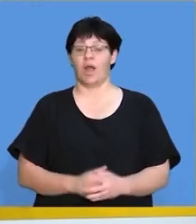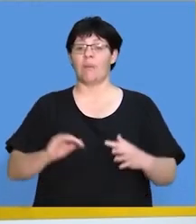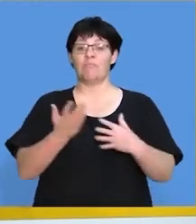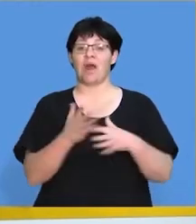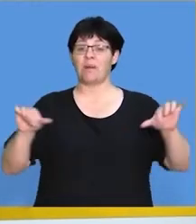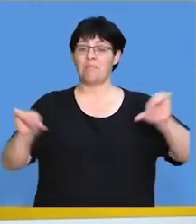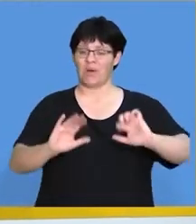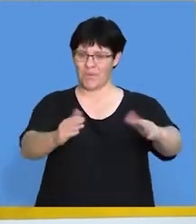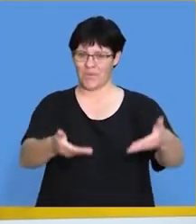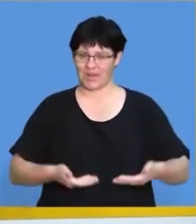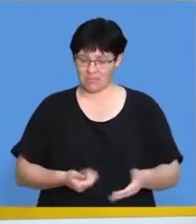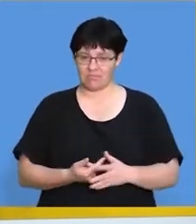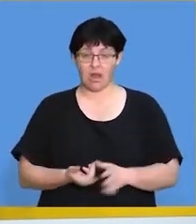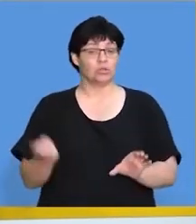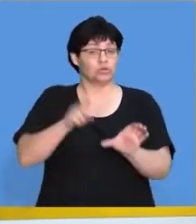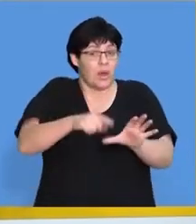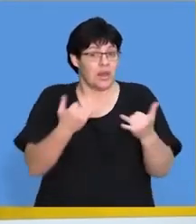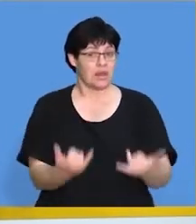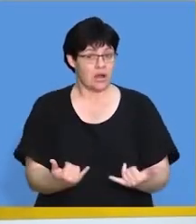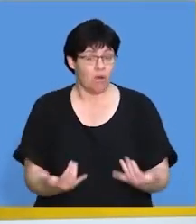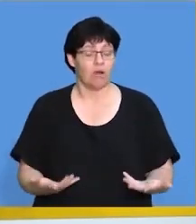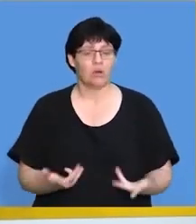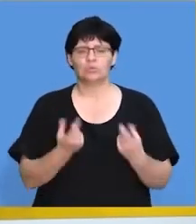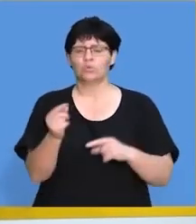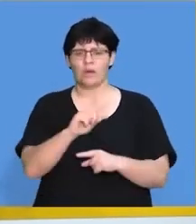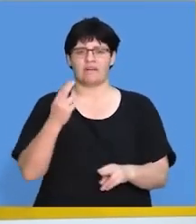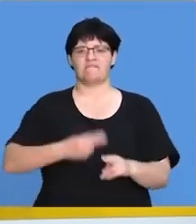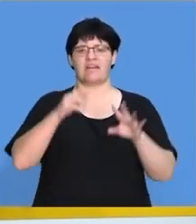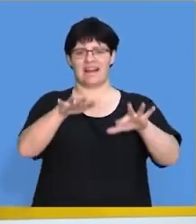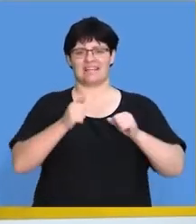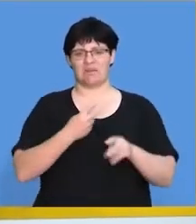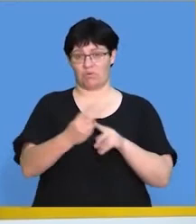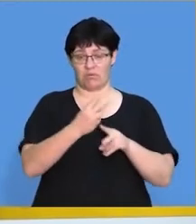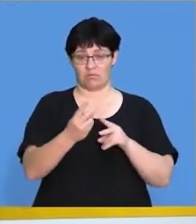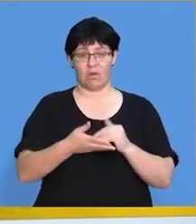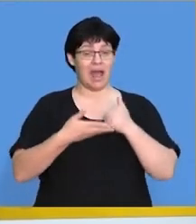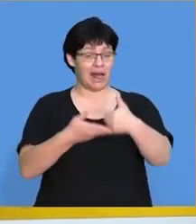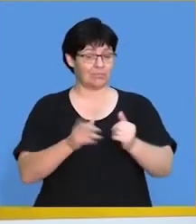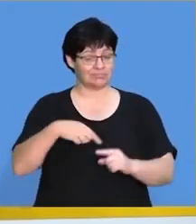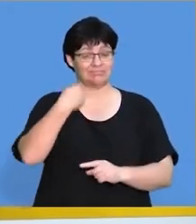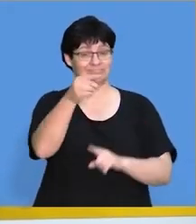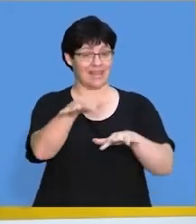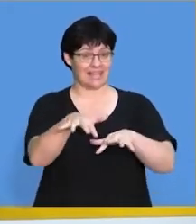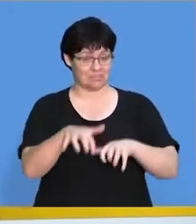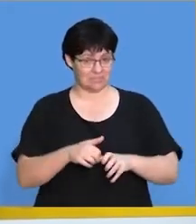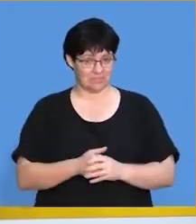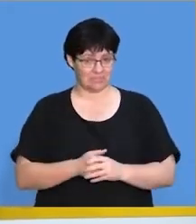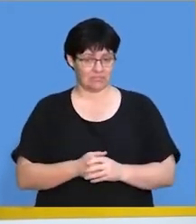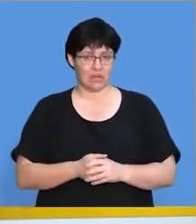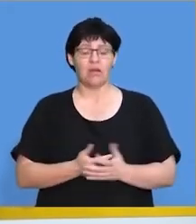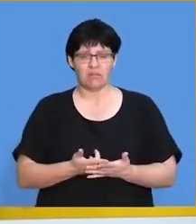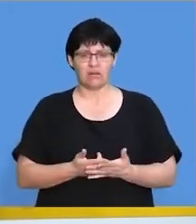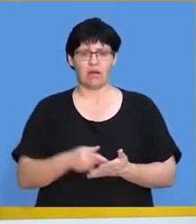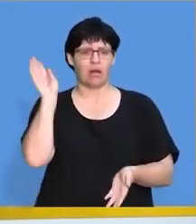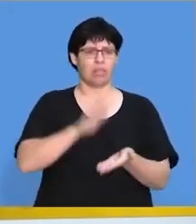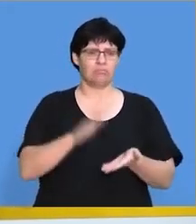Welcome back from the break, guys. If you've just joined us, we are doing your final exam prep to help you with the upcoming exams. If you're